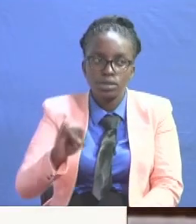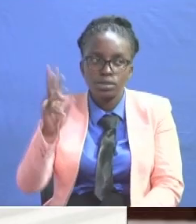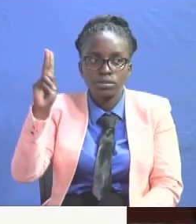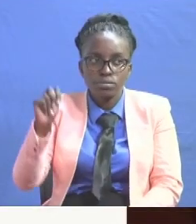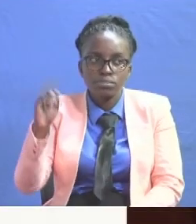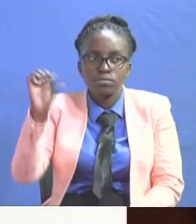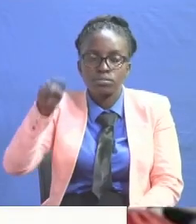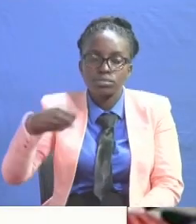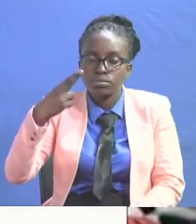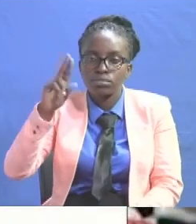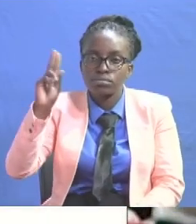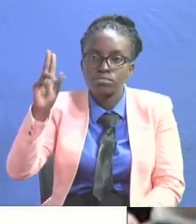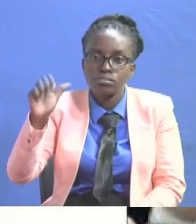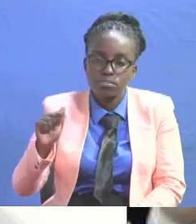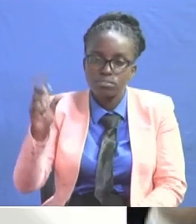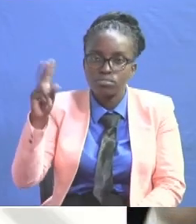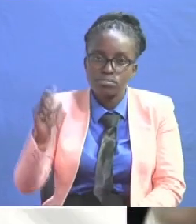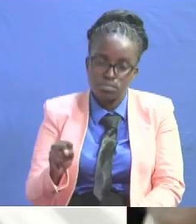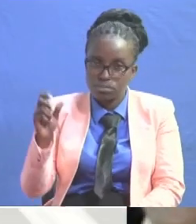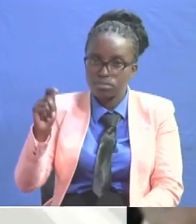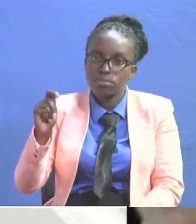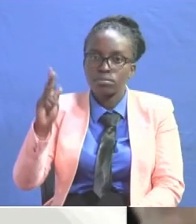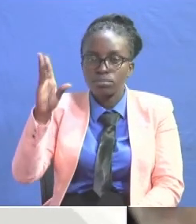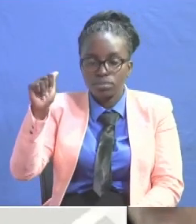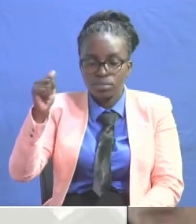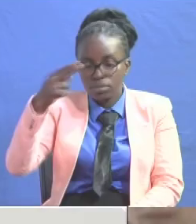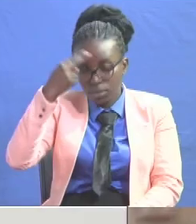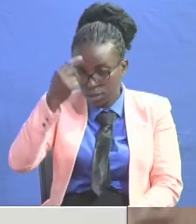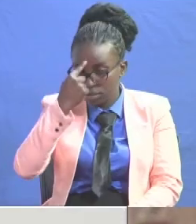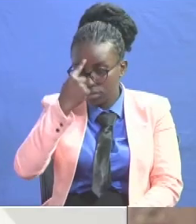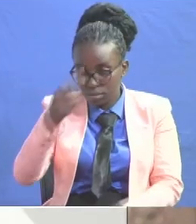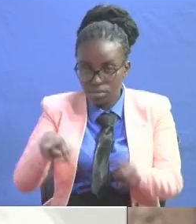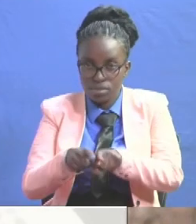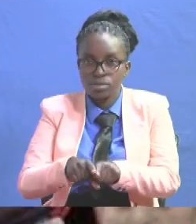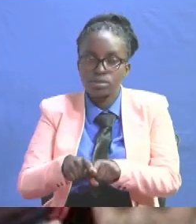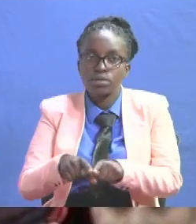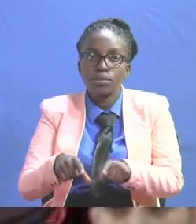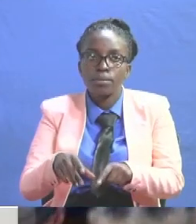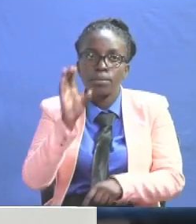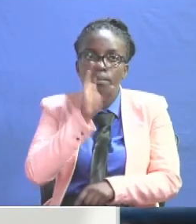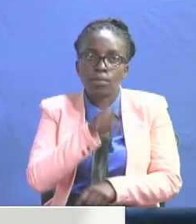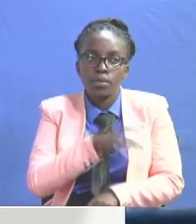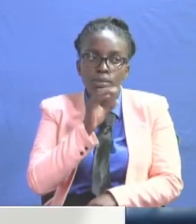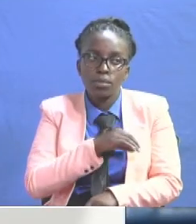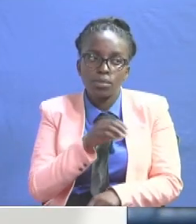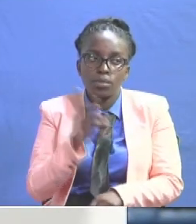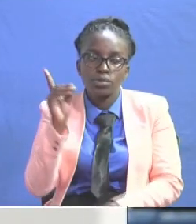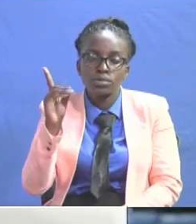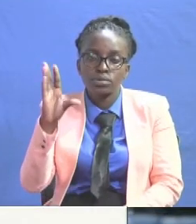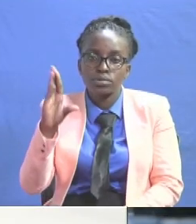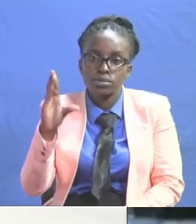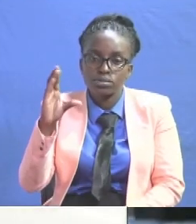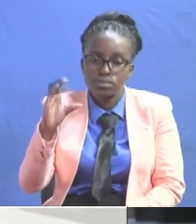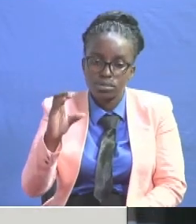display of skills and strategy, Mogunde outsmarted DRC Congo's Anderson Mazongo, who was unable to match